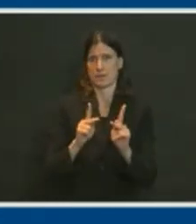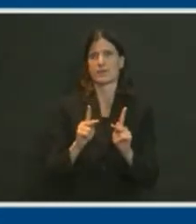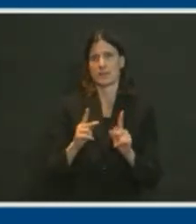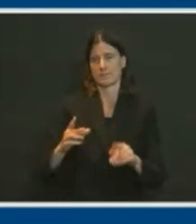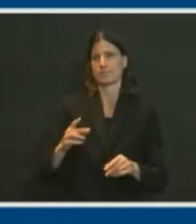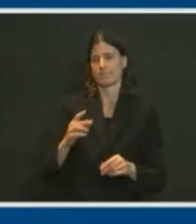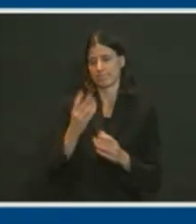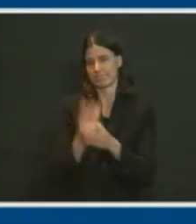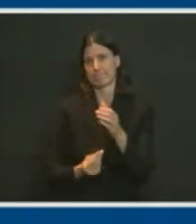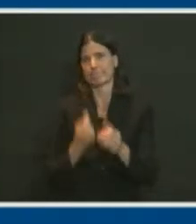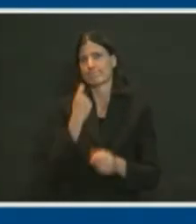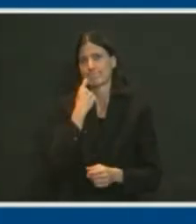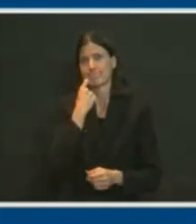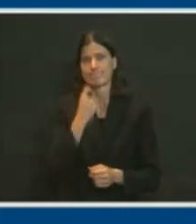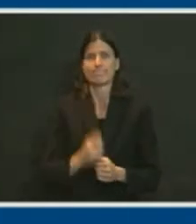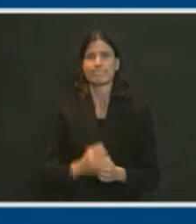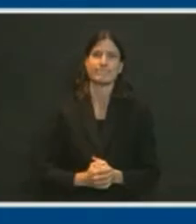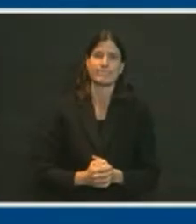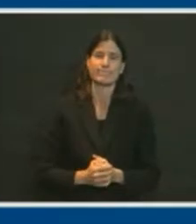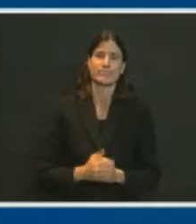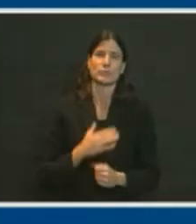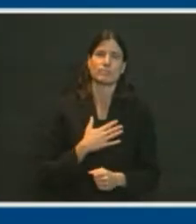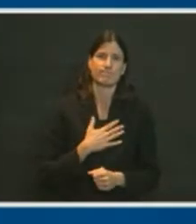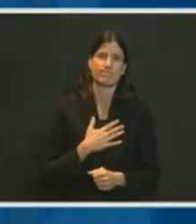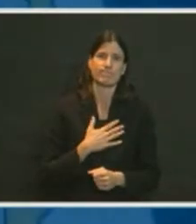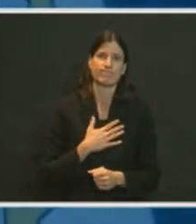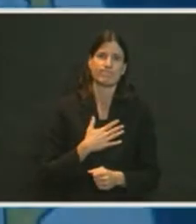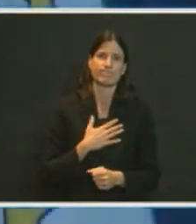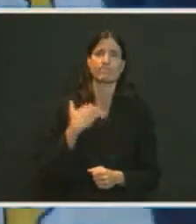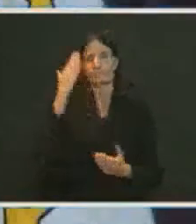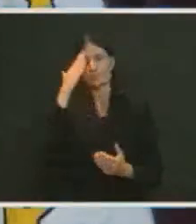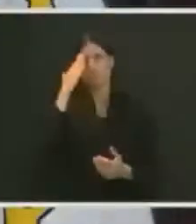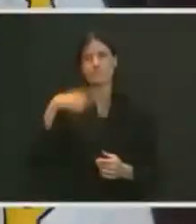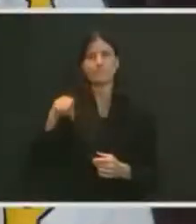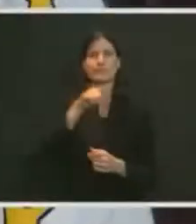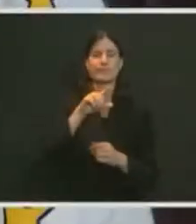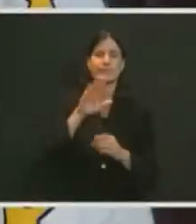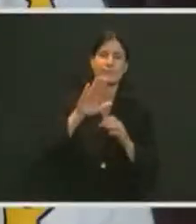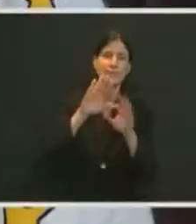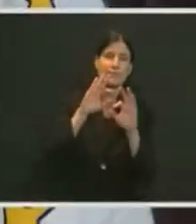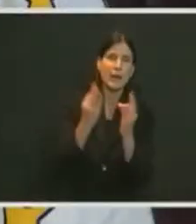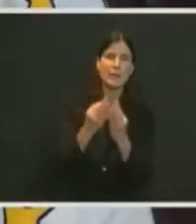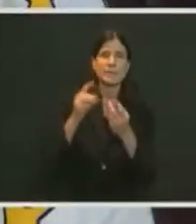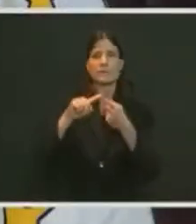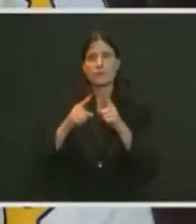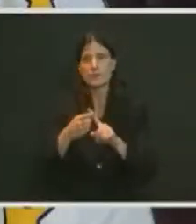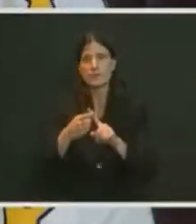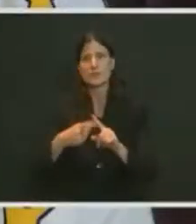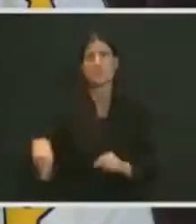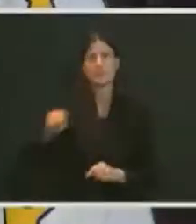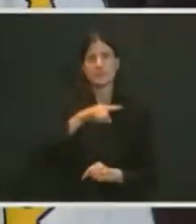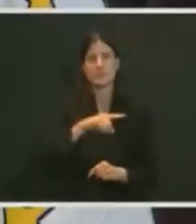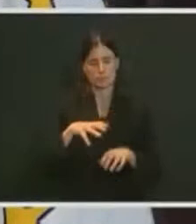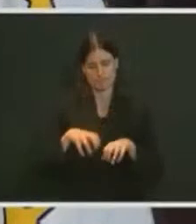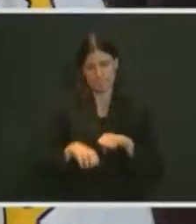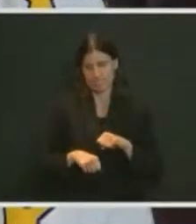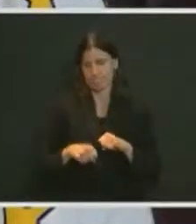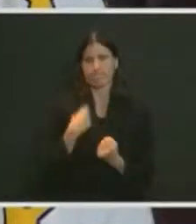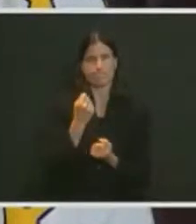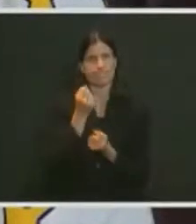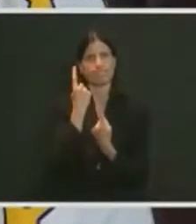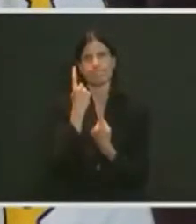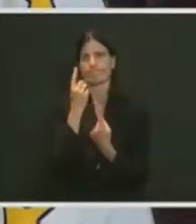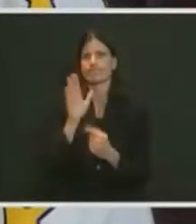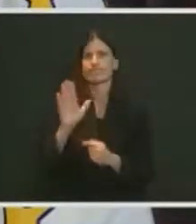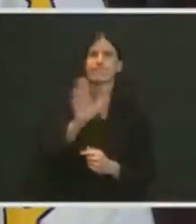90s. We want to make sure it's known that our deepest sympathies are with the families of those we